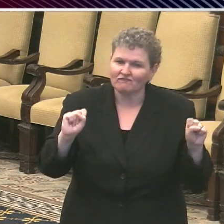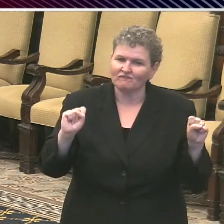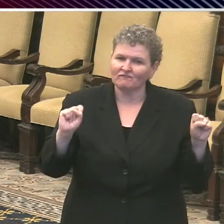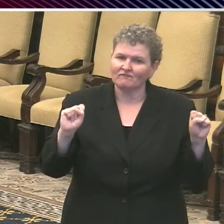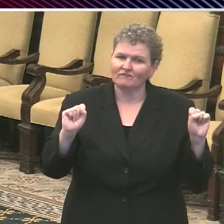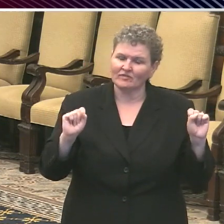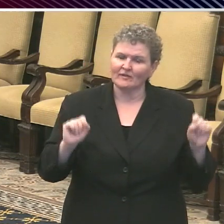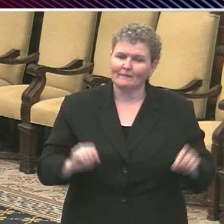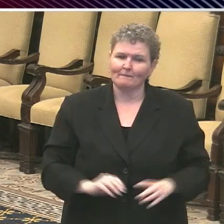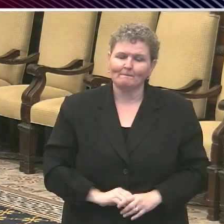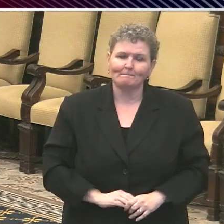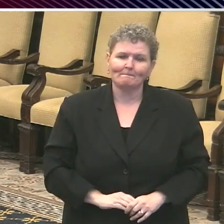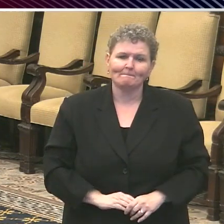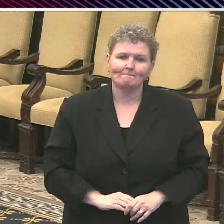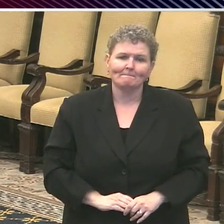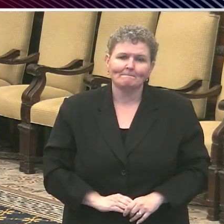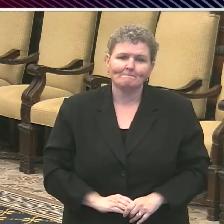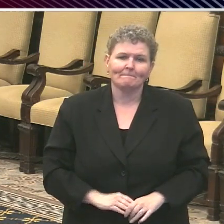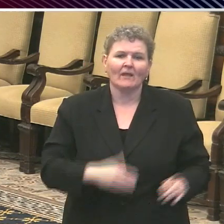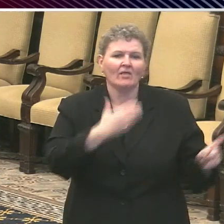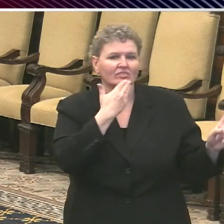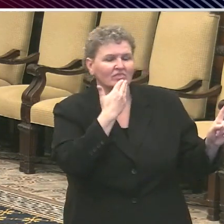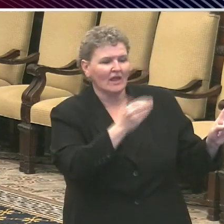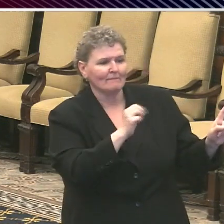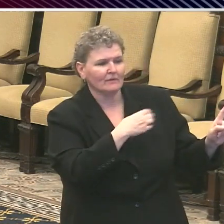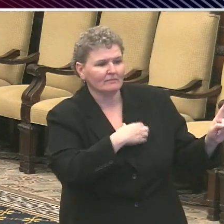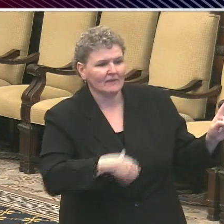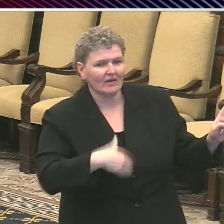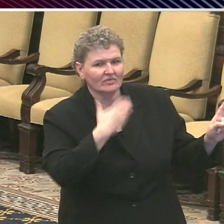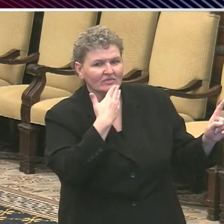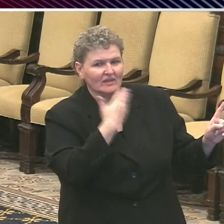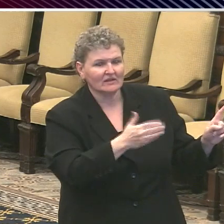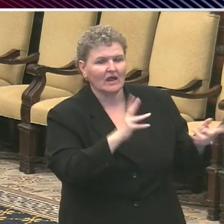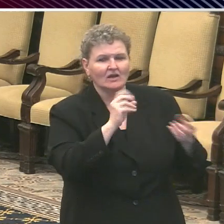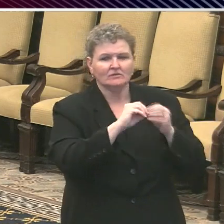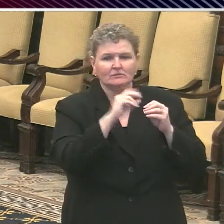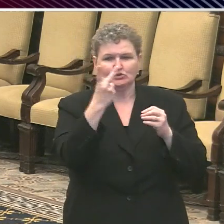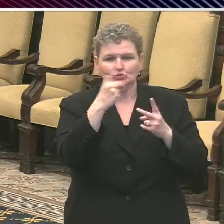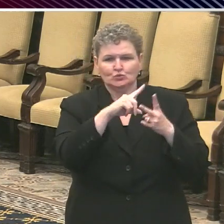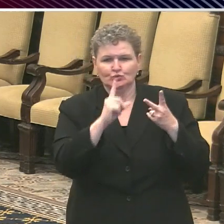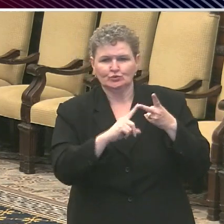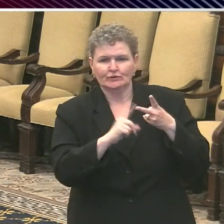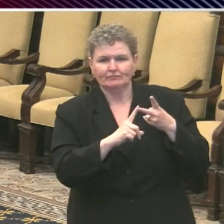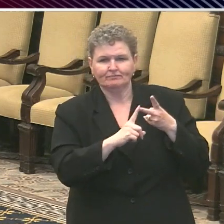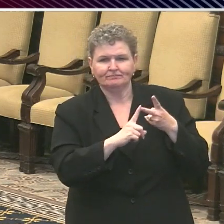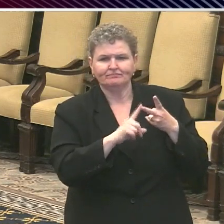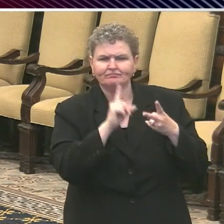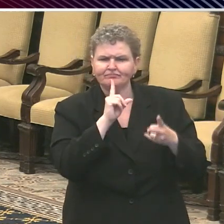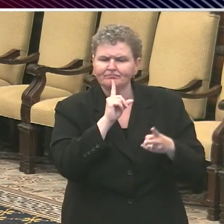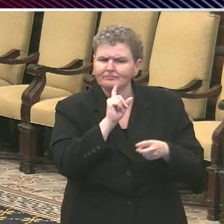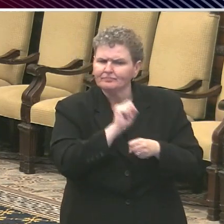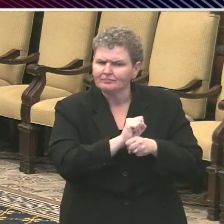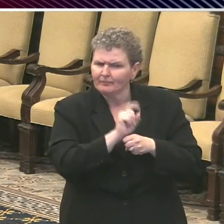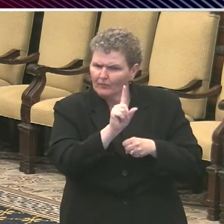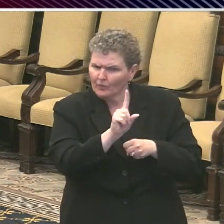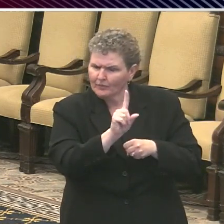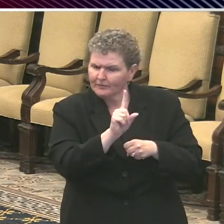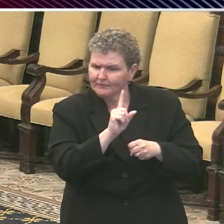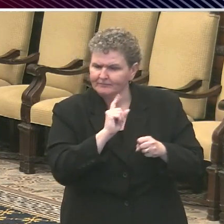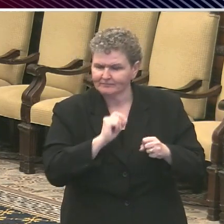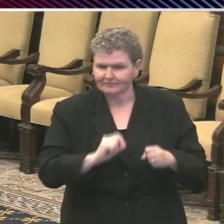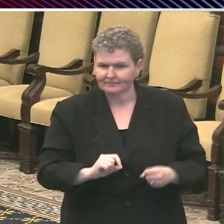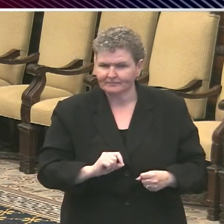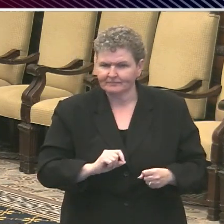way. Thank you, Mr. Mayor. Question number 2. I just wanted to confirm. I was on the